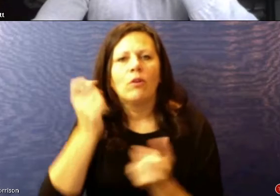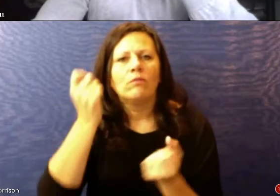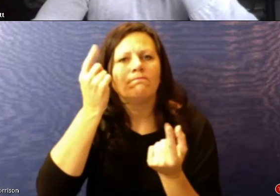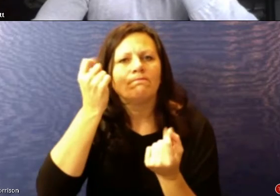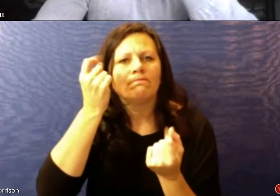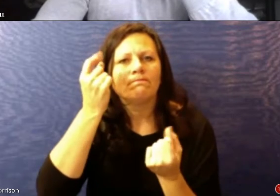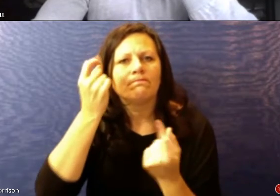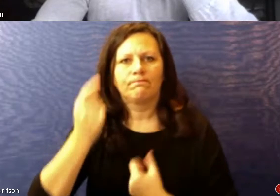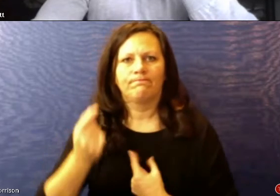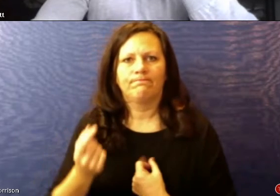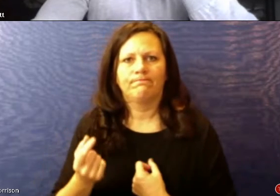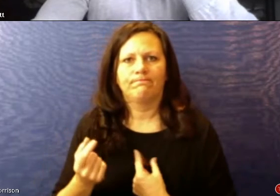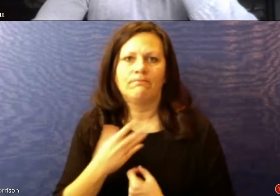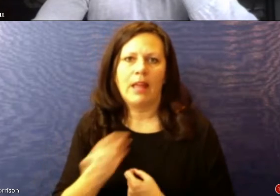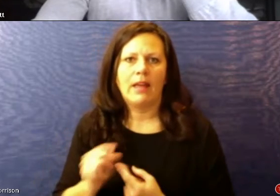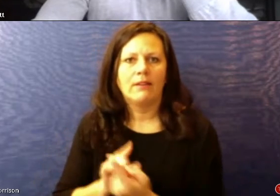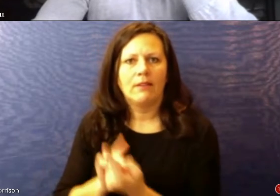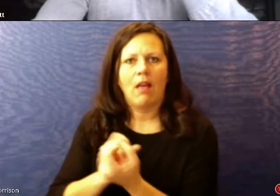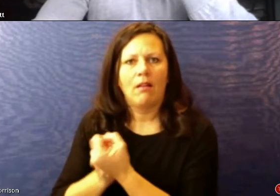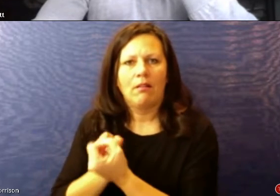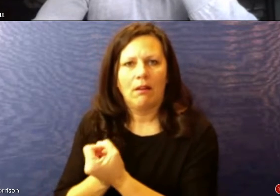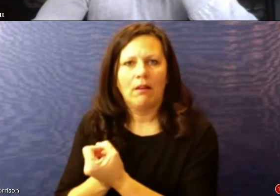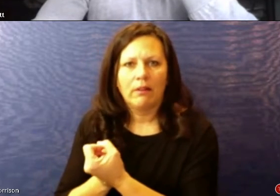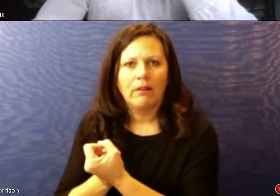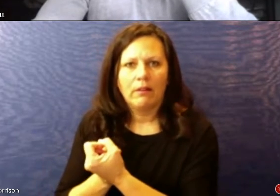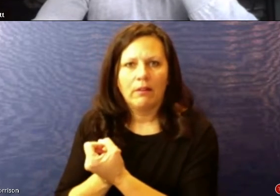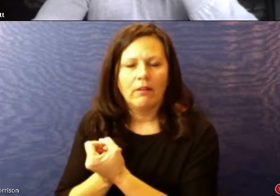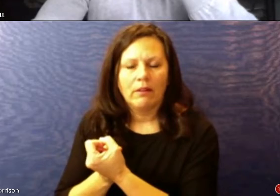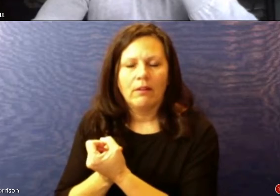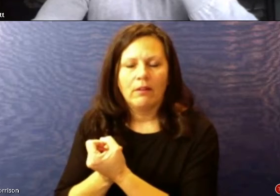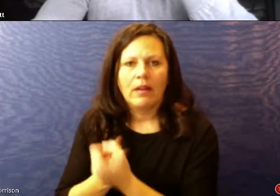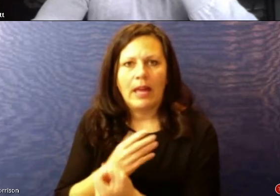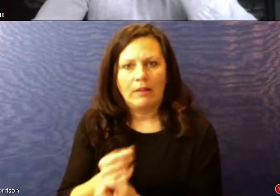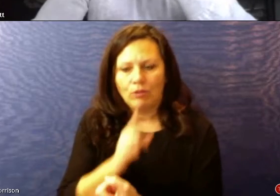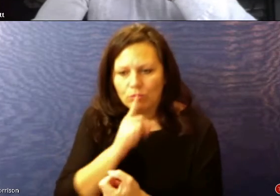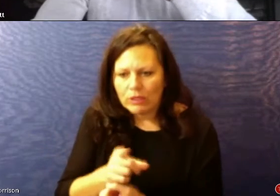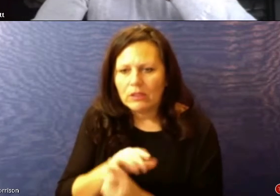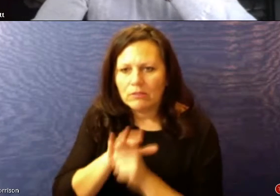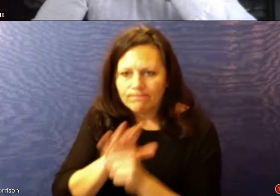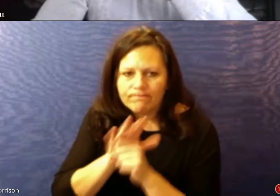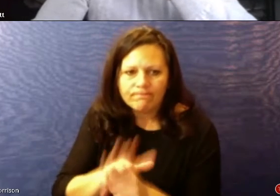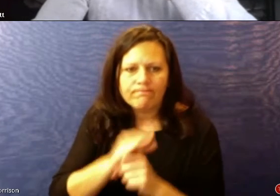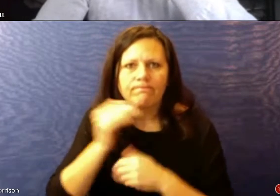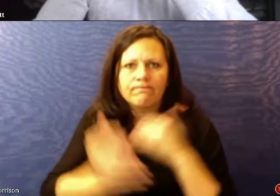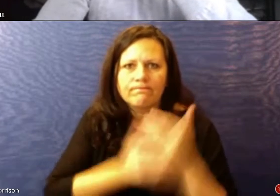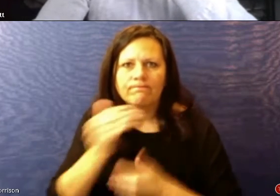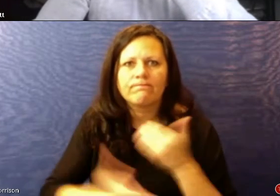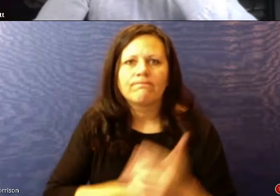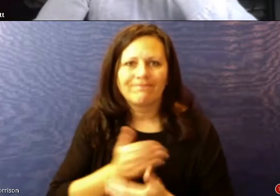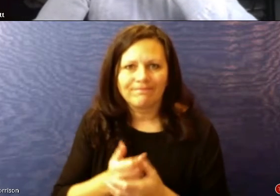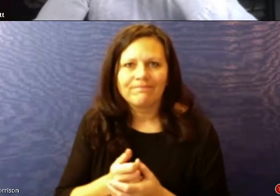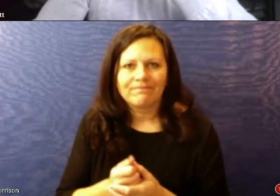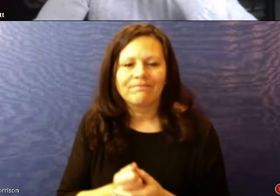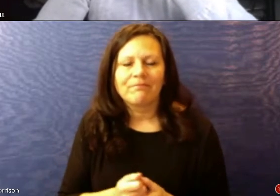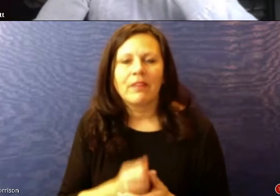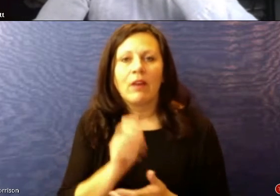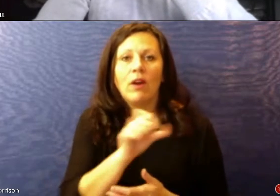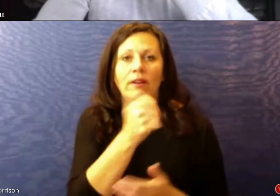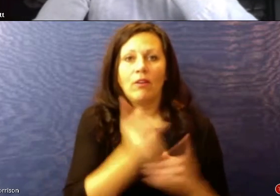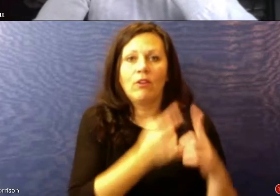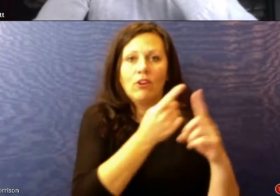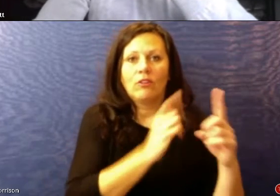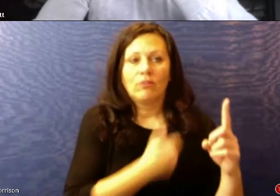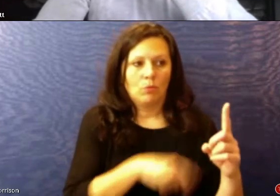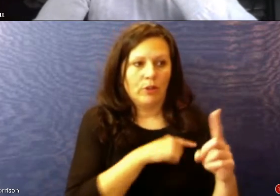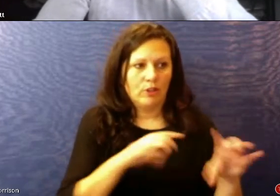and allyship and really pushing things forward. Another thing that we're actively working on